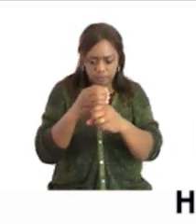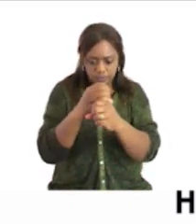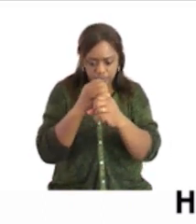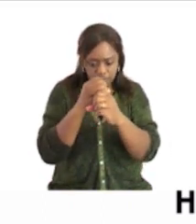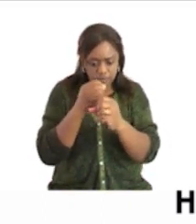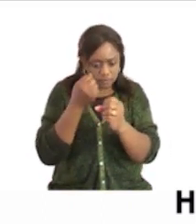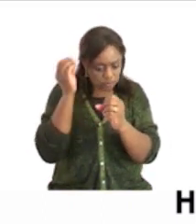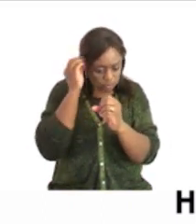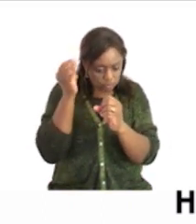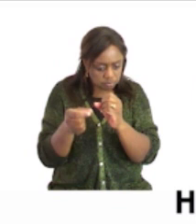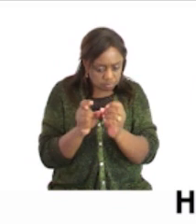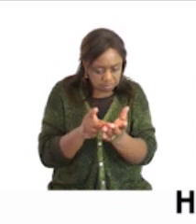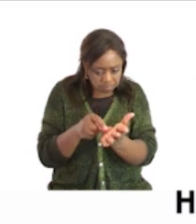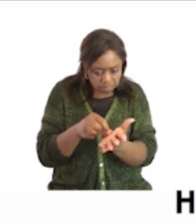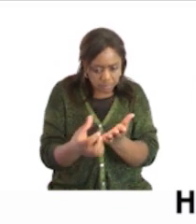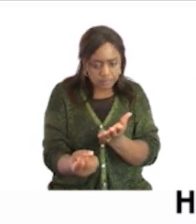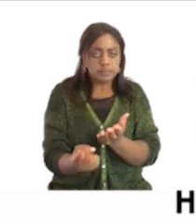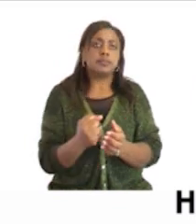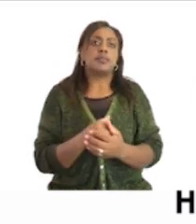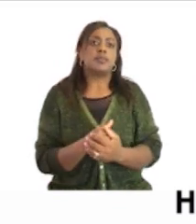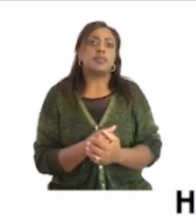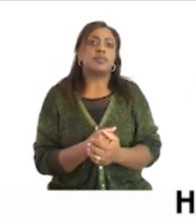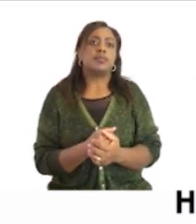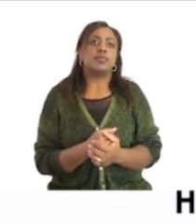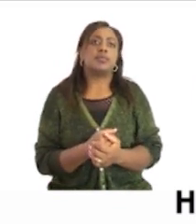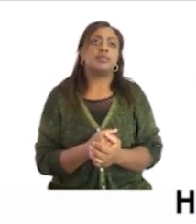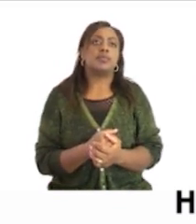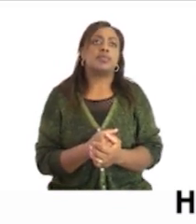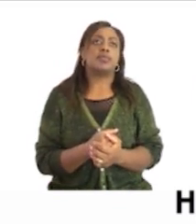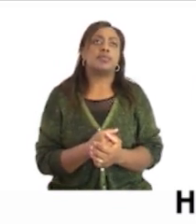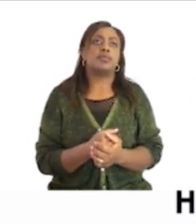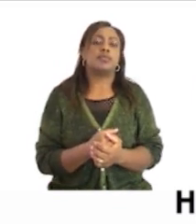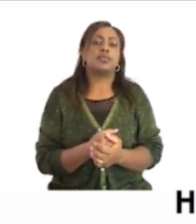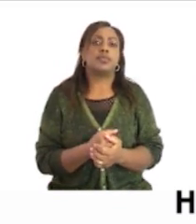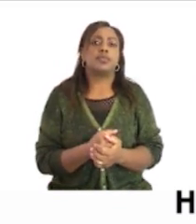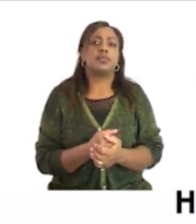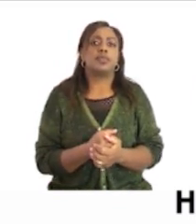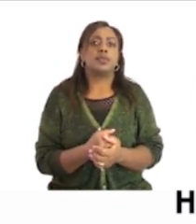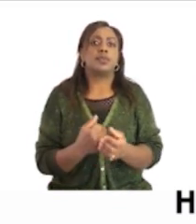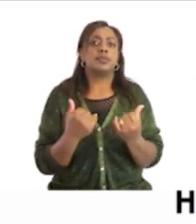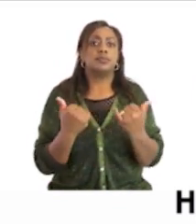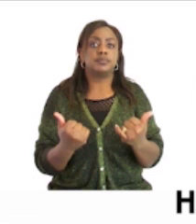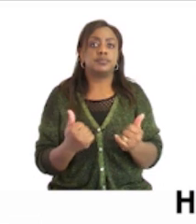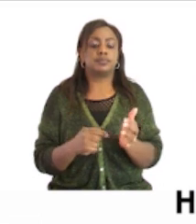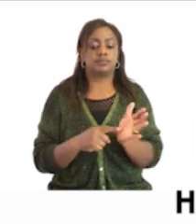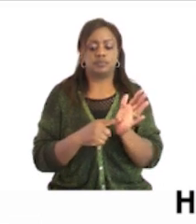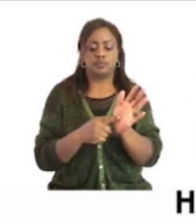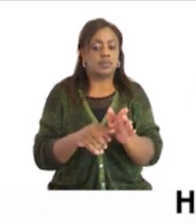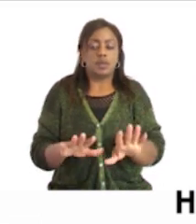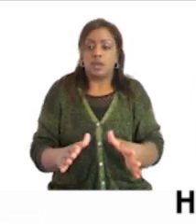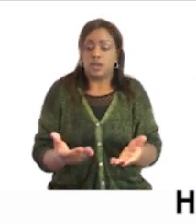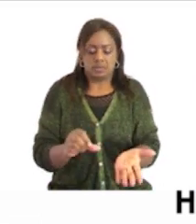the problem with germs. Because we don't see them, we don't even know that they exist. So now I'm going to show you with a